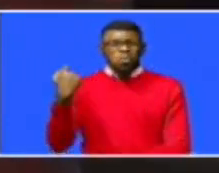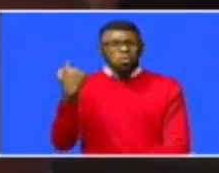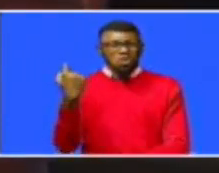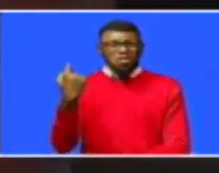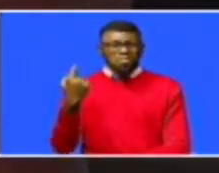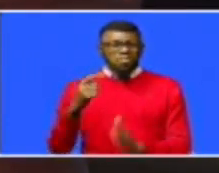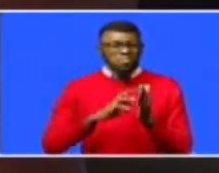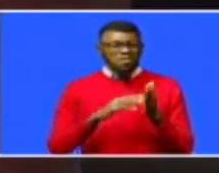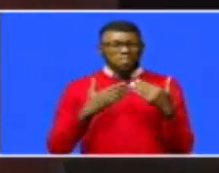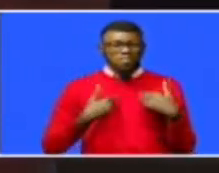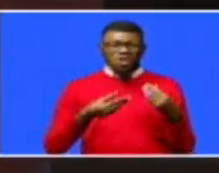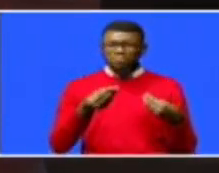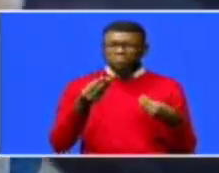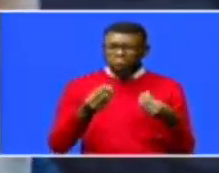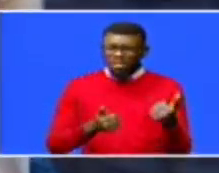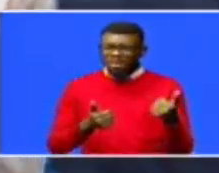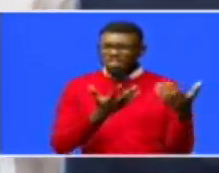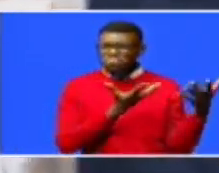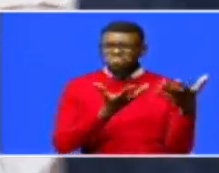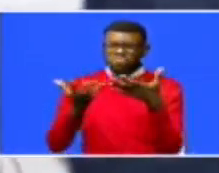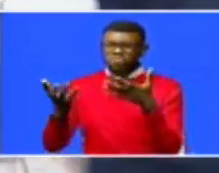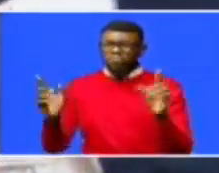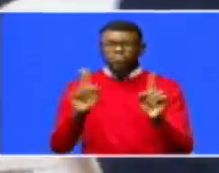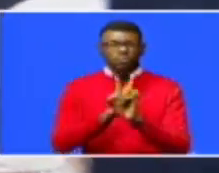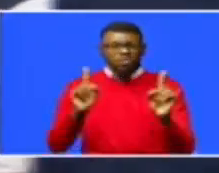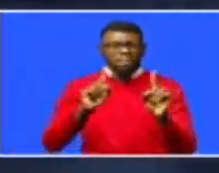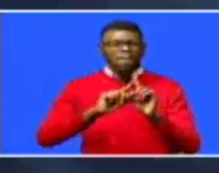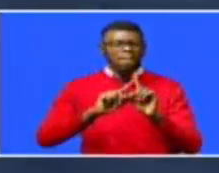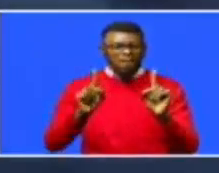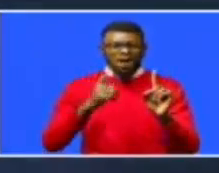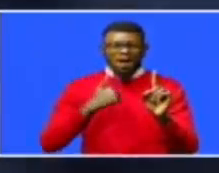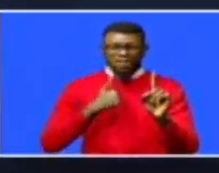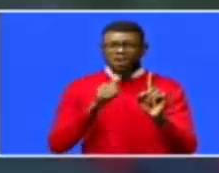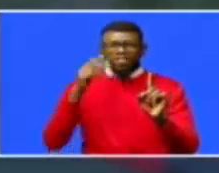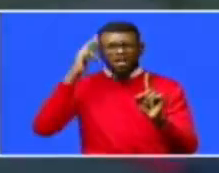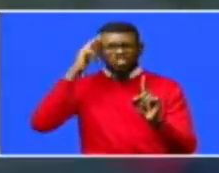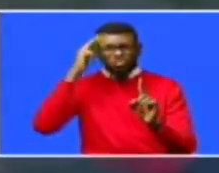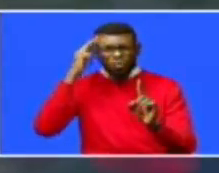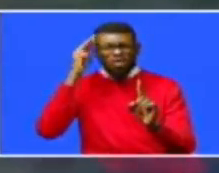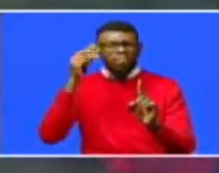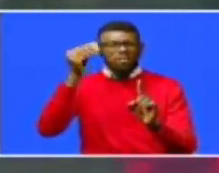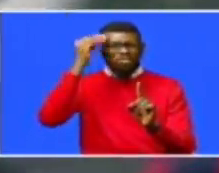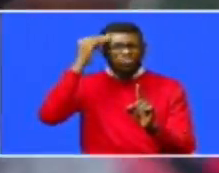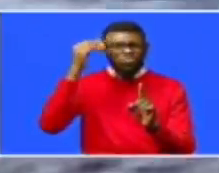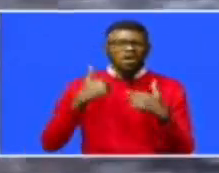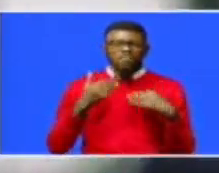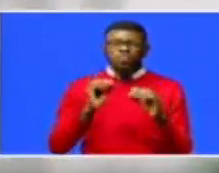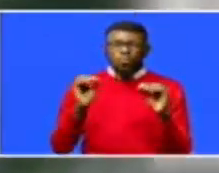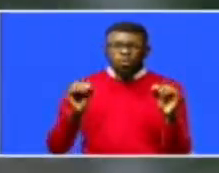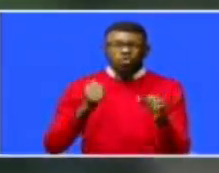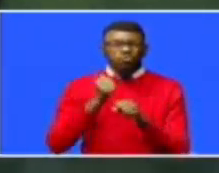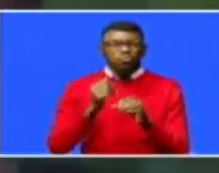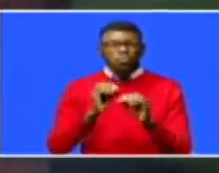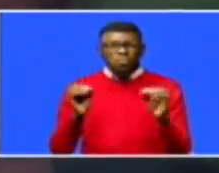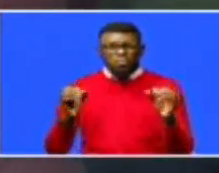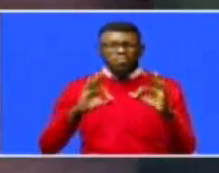create vulnerability to trafficking, but when combined with other factors such as lack of access to education or jobs,